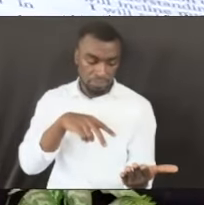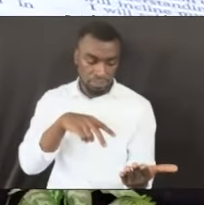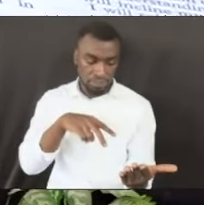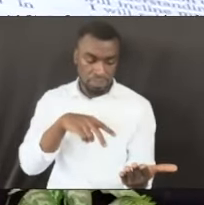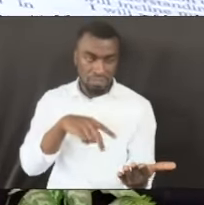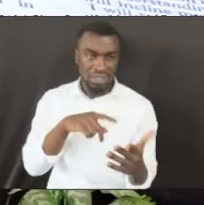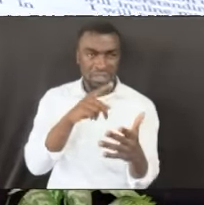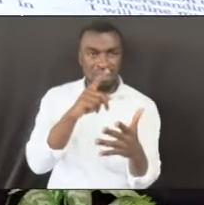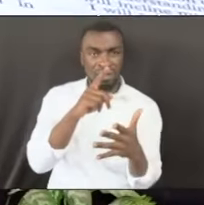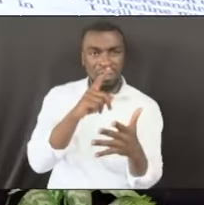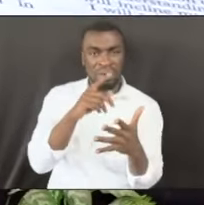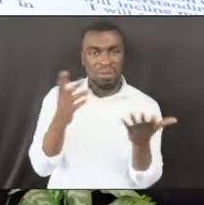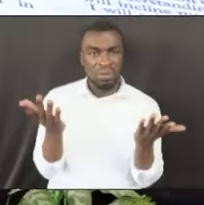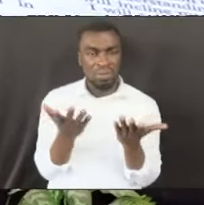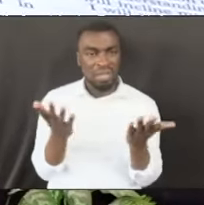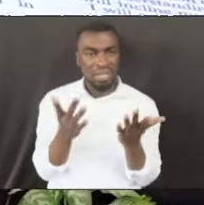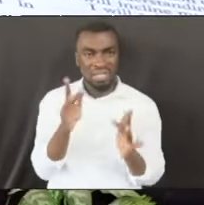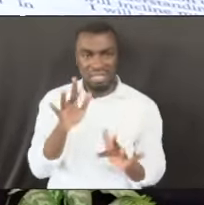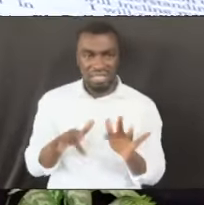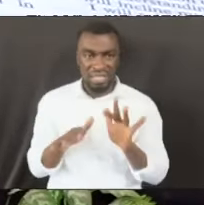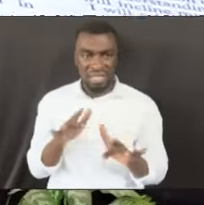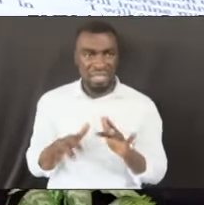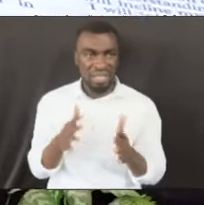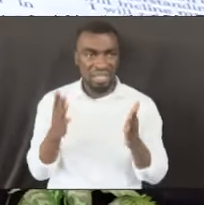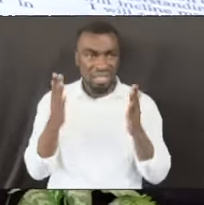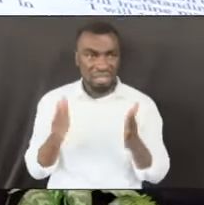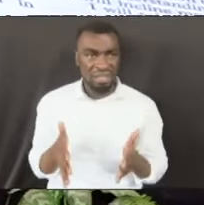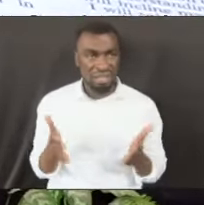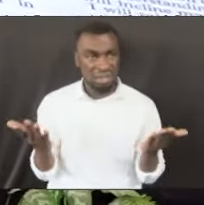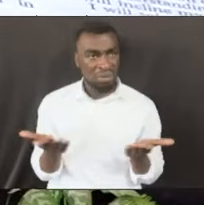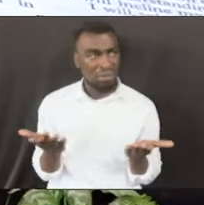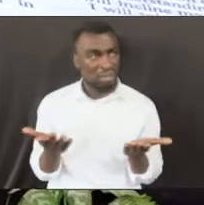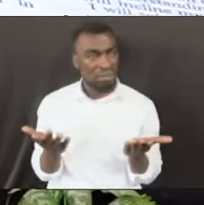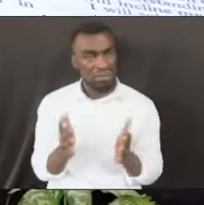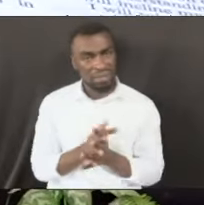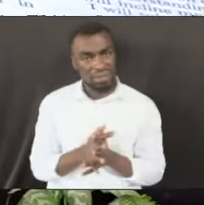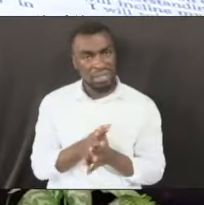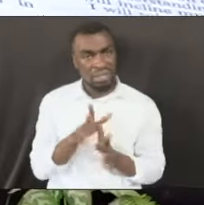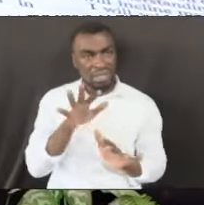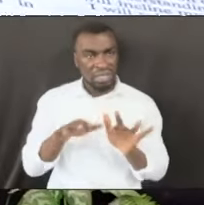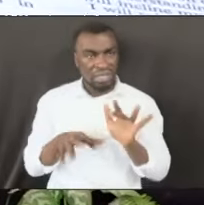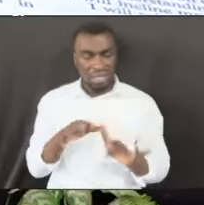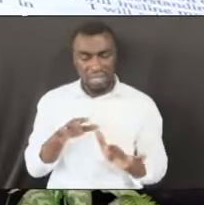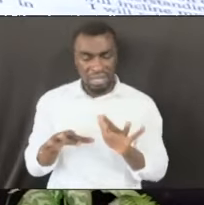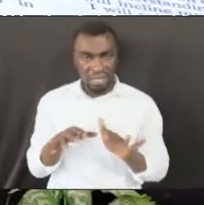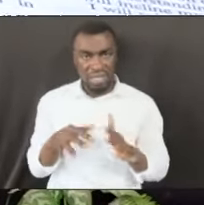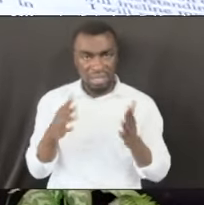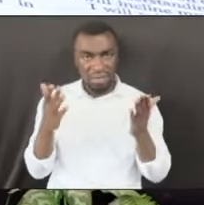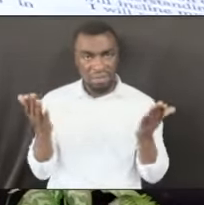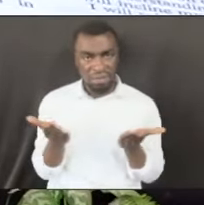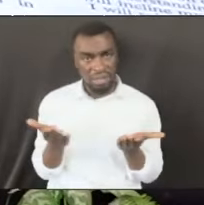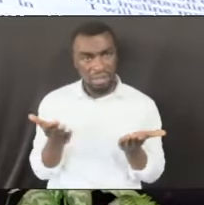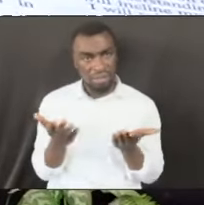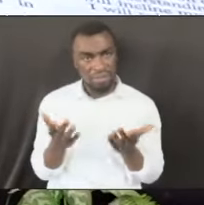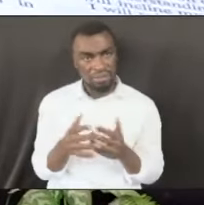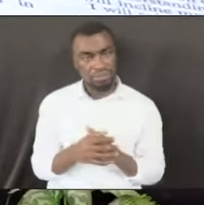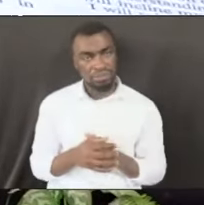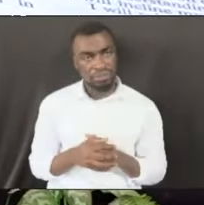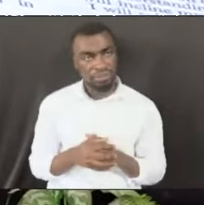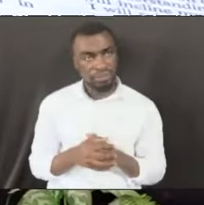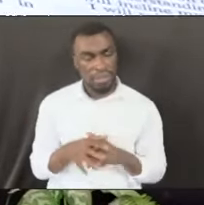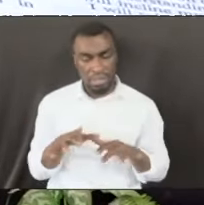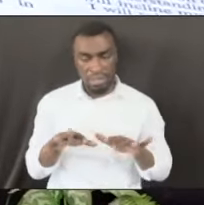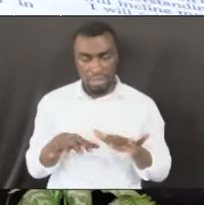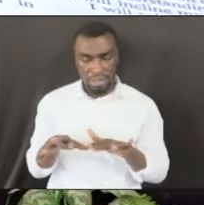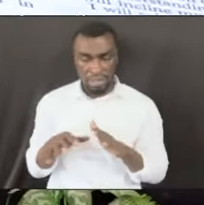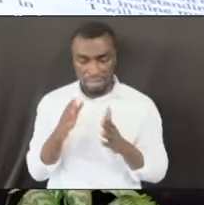where is the clerk? I just want to have an idea about the membership of the church. Clerk, raise up your hand. Clerk is far